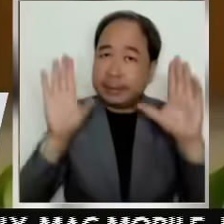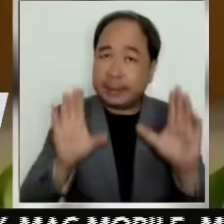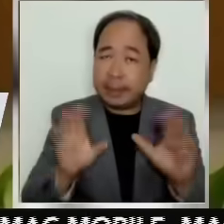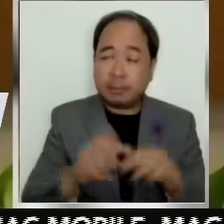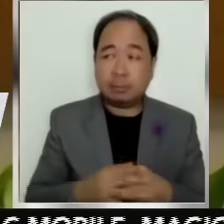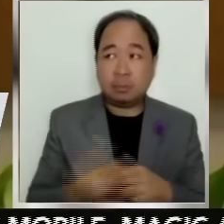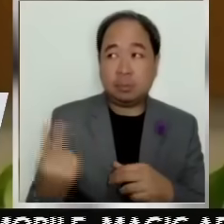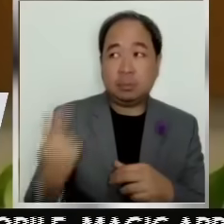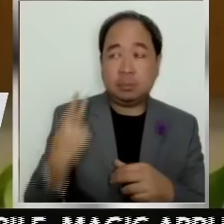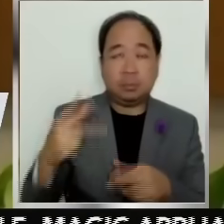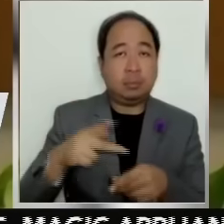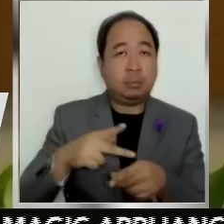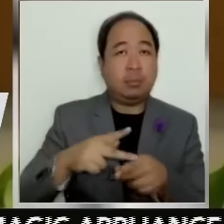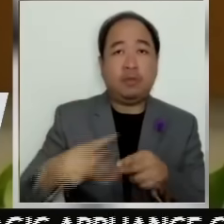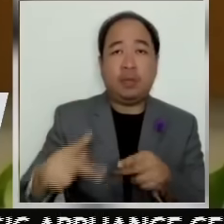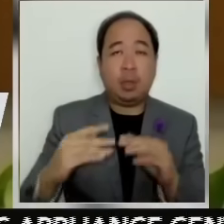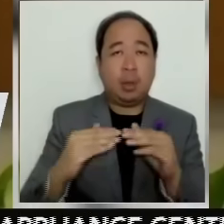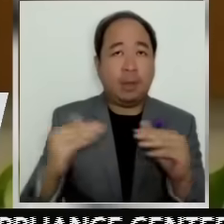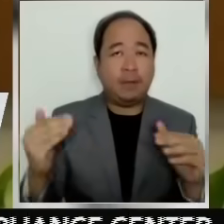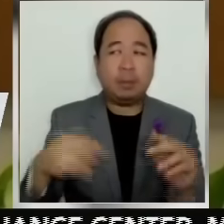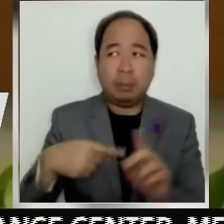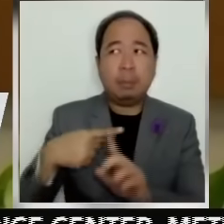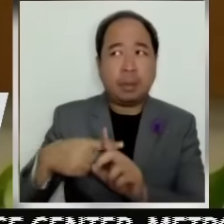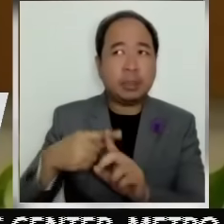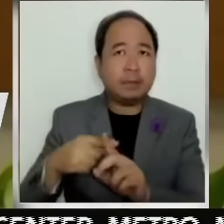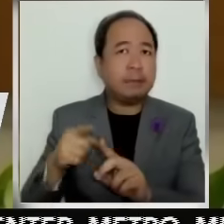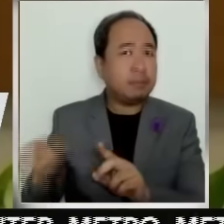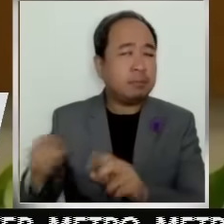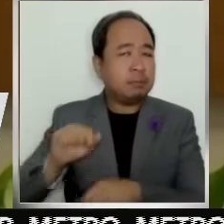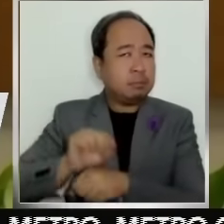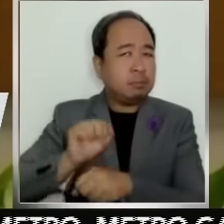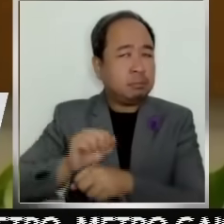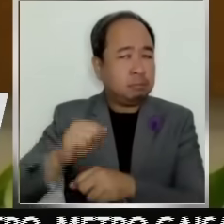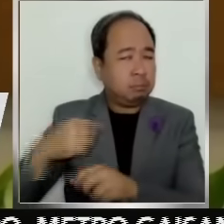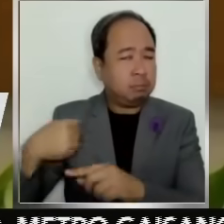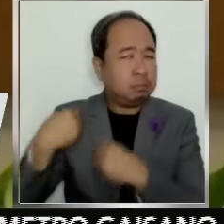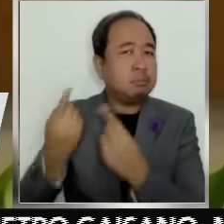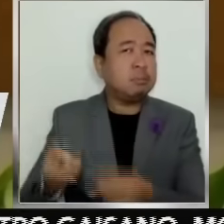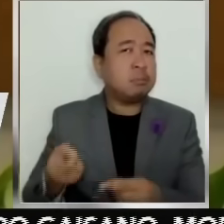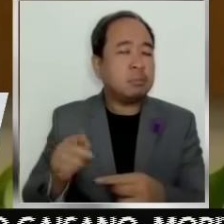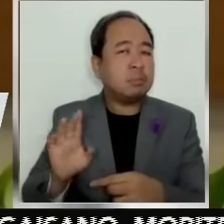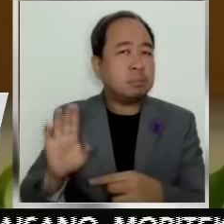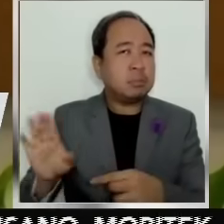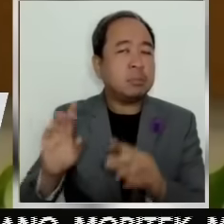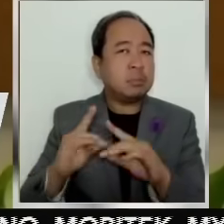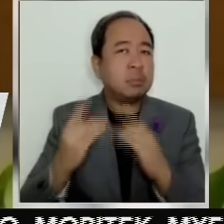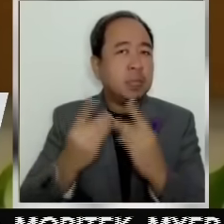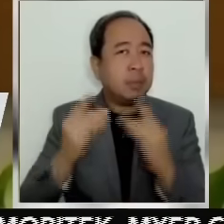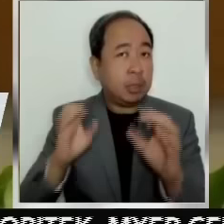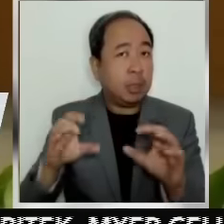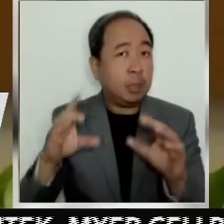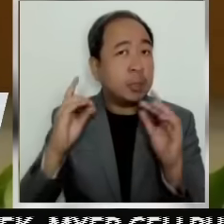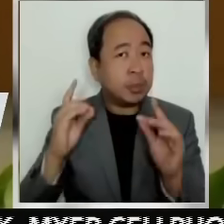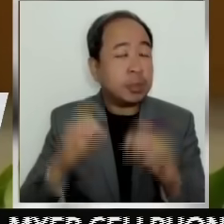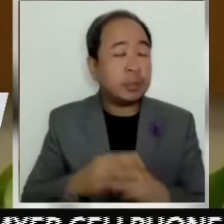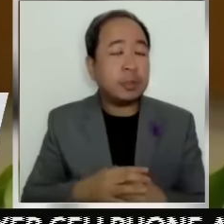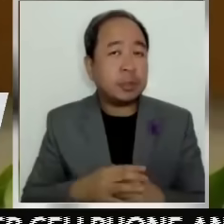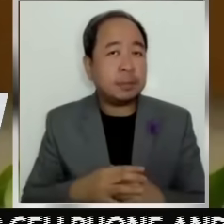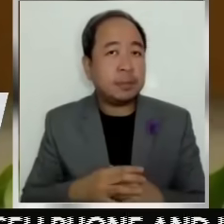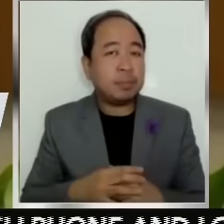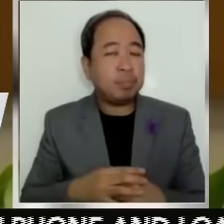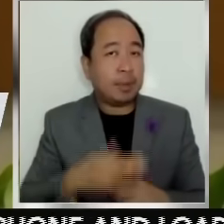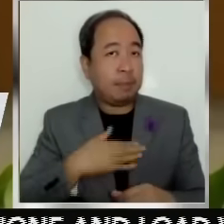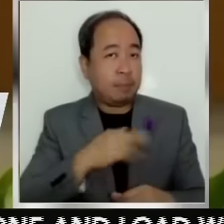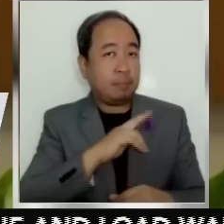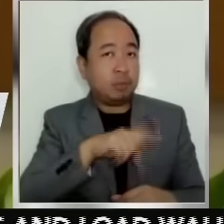have nothing but good things to say about the work that she has done in the Department of Education. On a very personal level, we